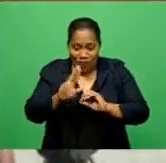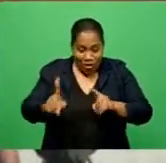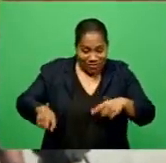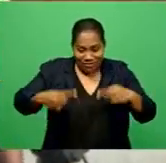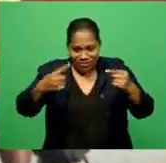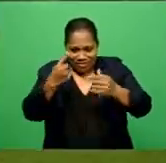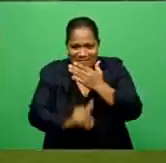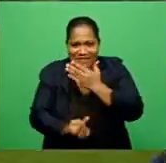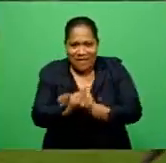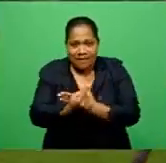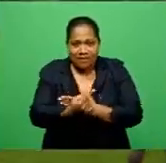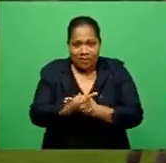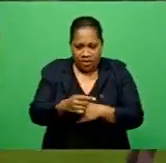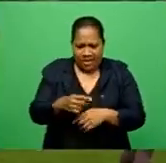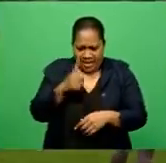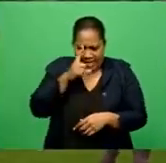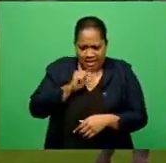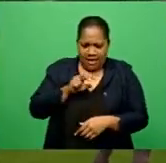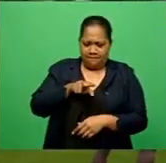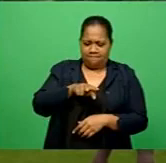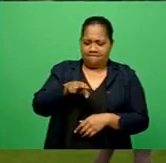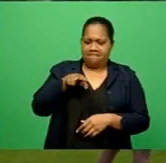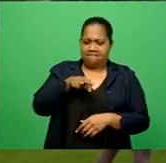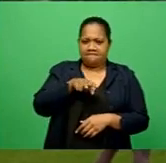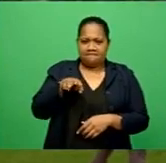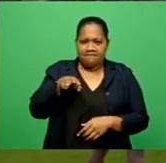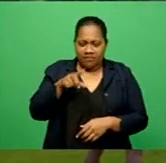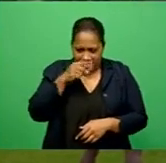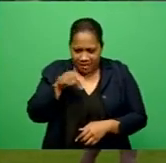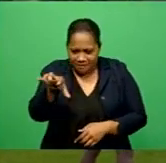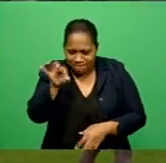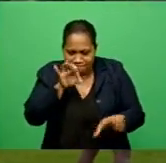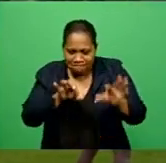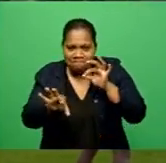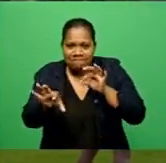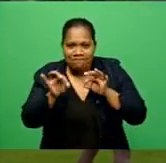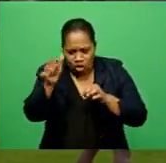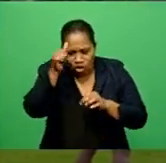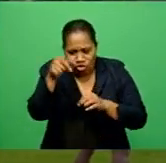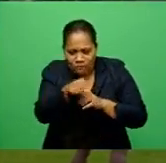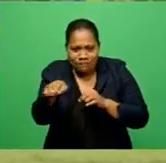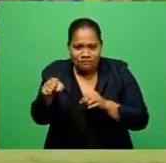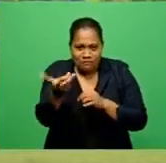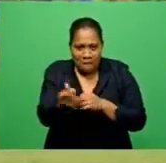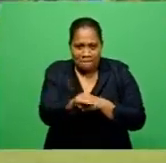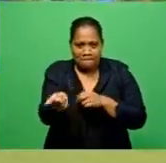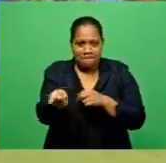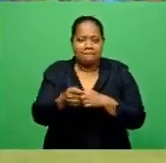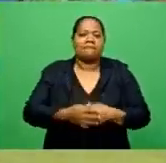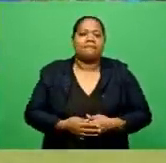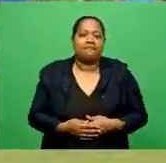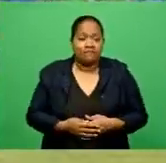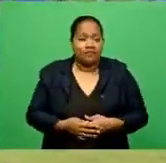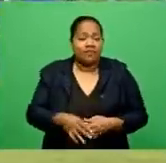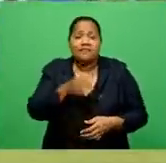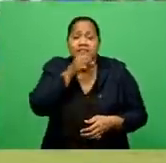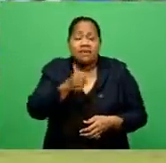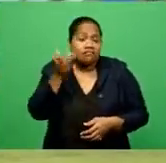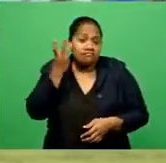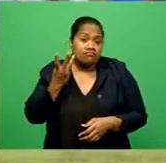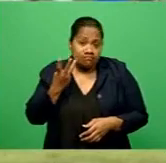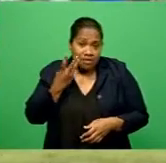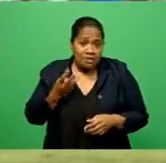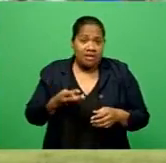where you can, like the HSBC, you can get to know some of those players. The men and women series will kick off